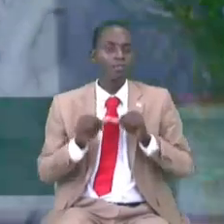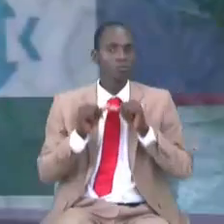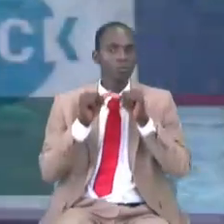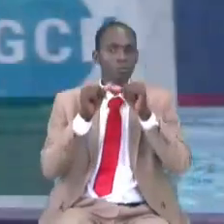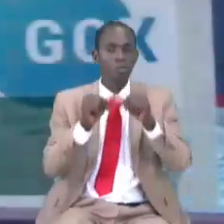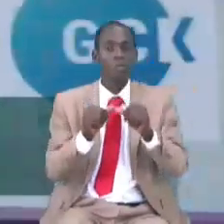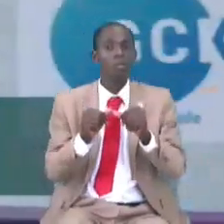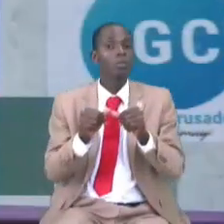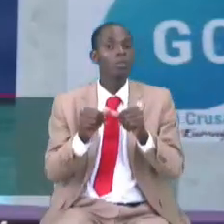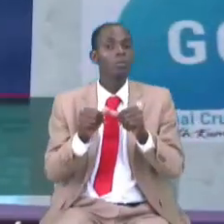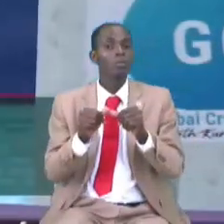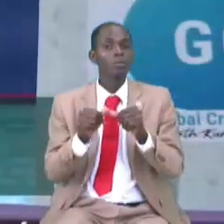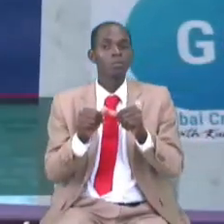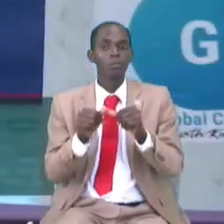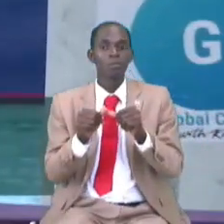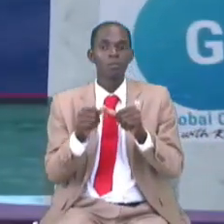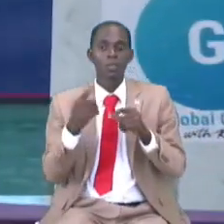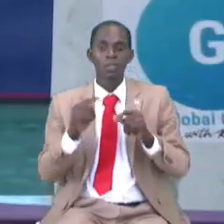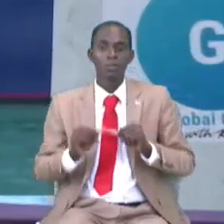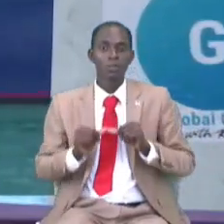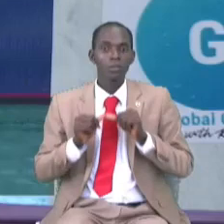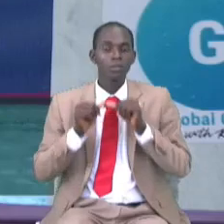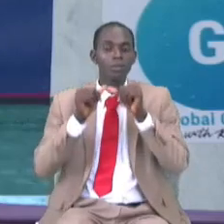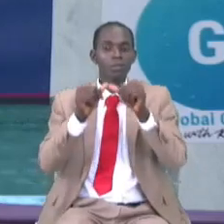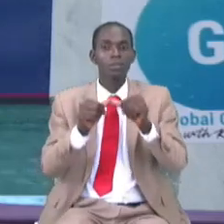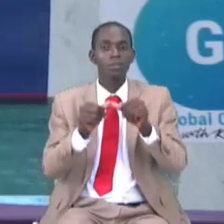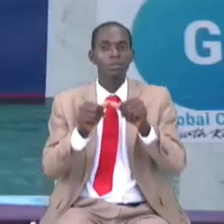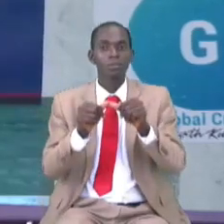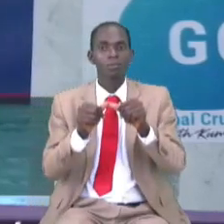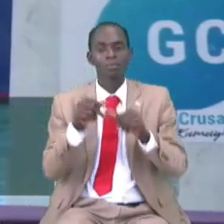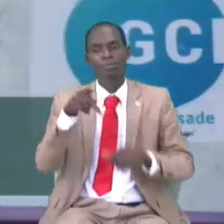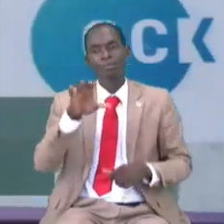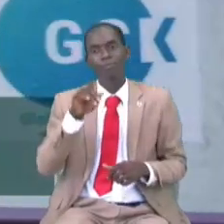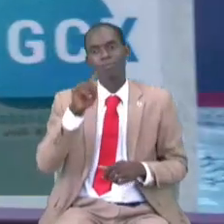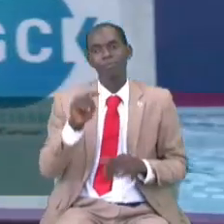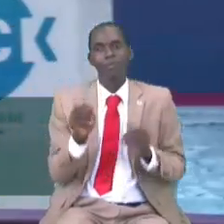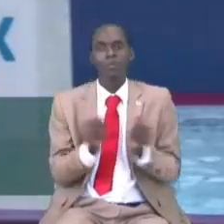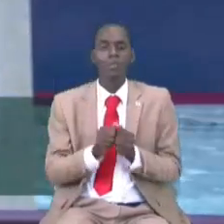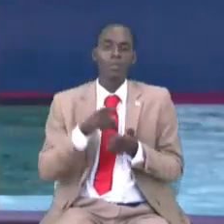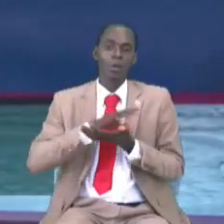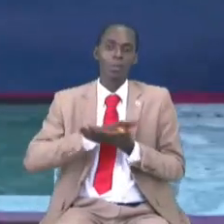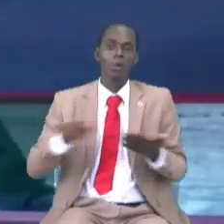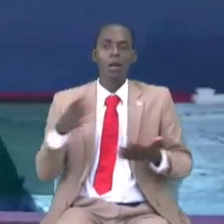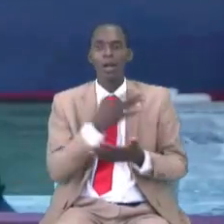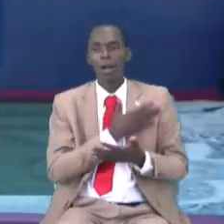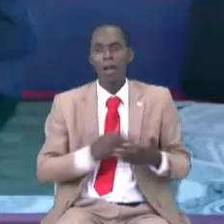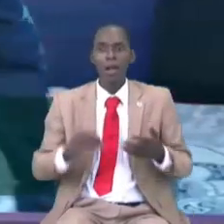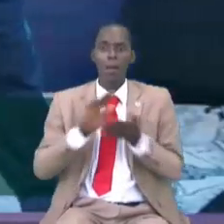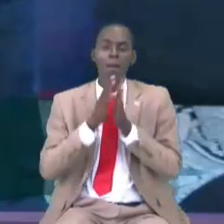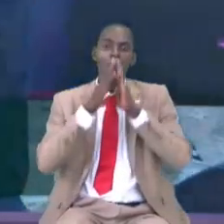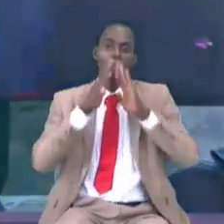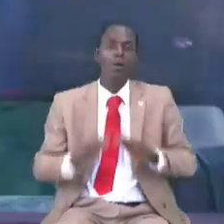remember, Nineveh, they were violent people. And the king said, take away the violence in your hand. But now they